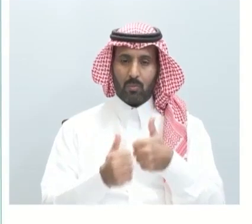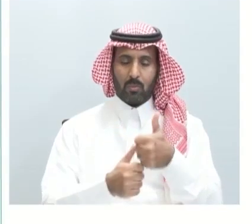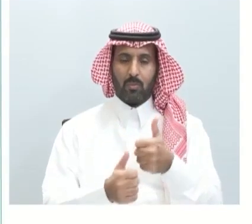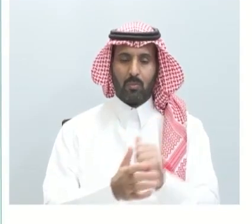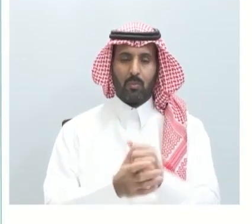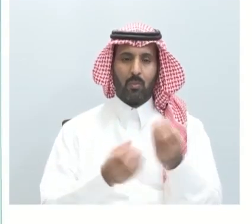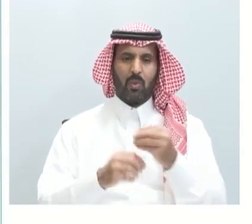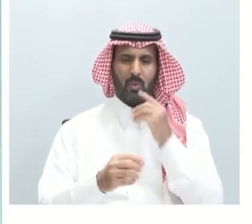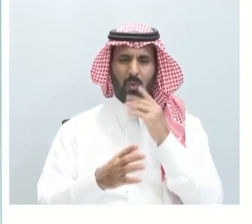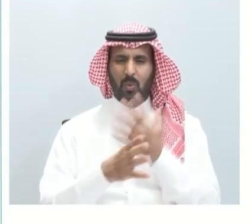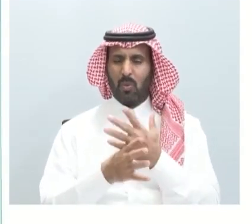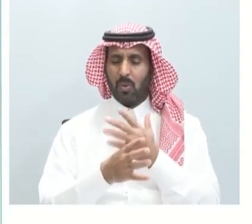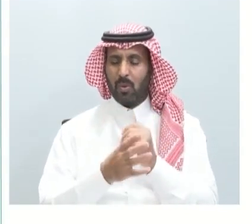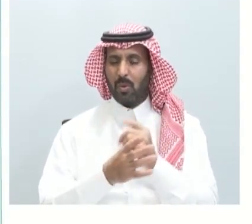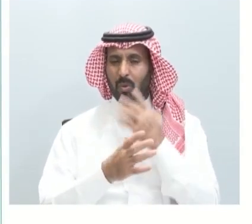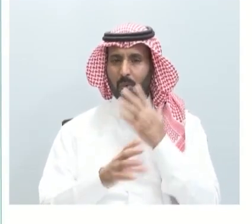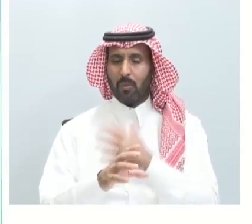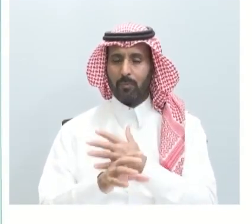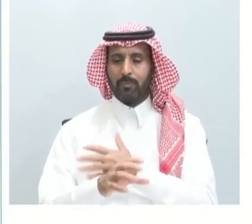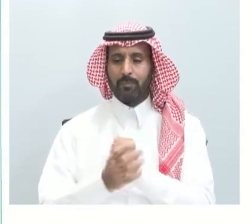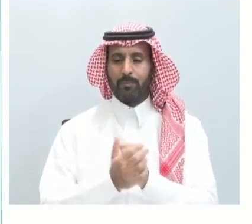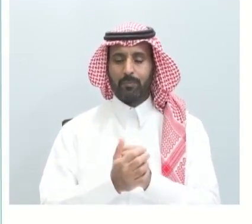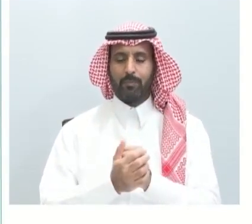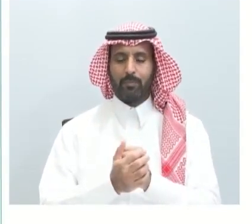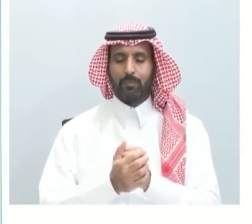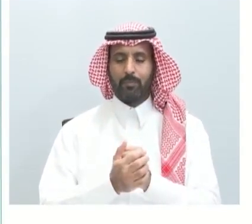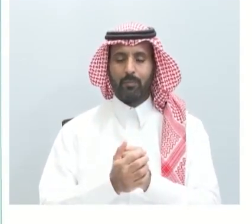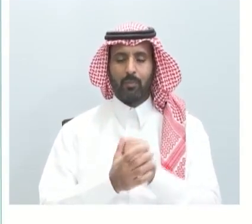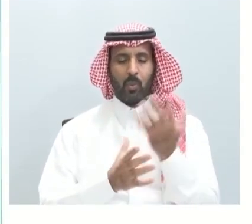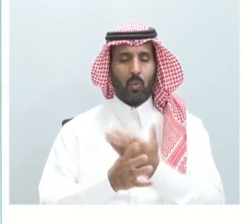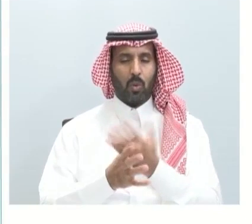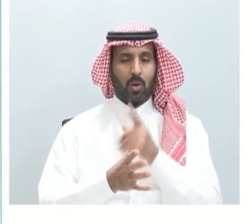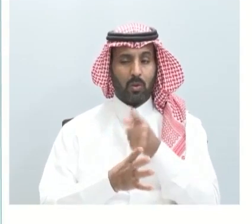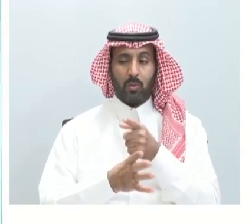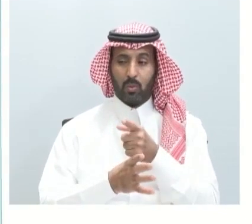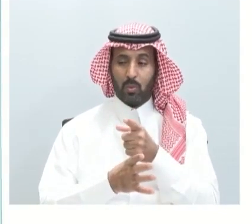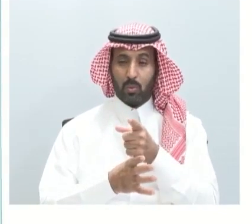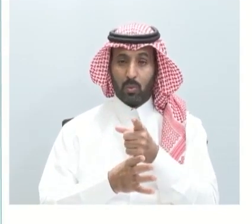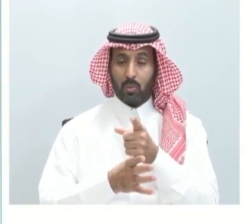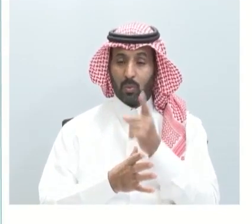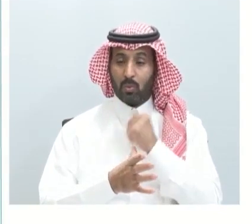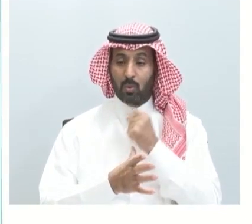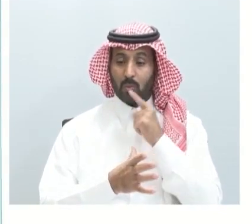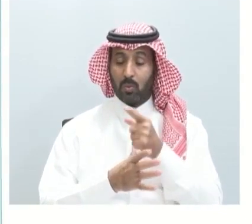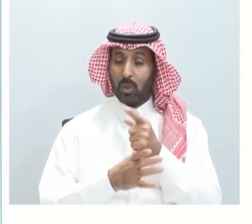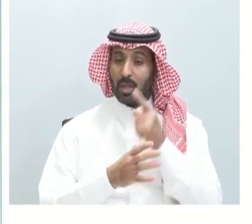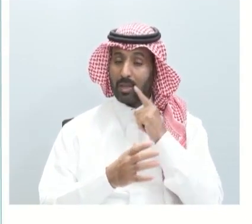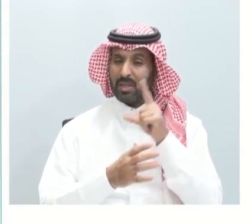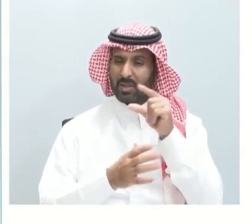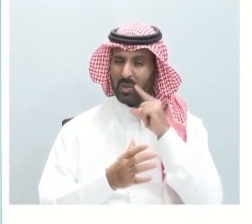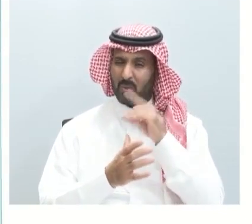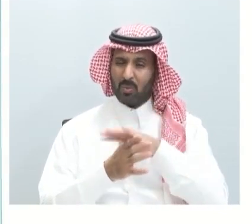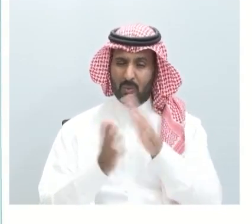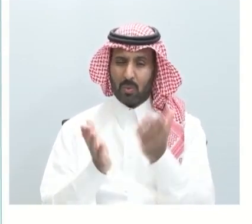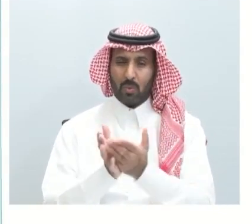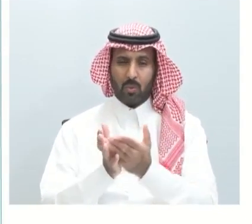he's too lazy. Number six, why don't you like small rooms? Why don't you like small